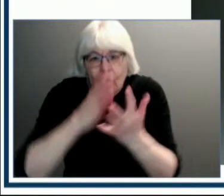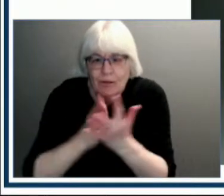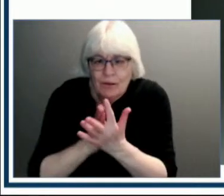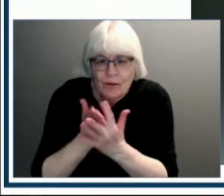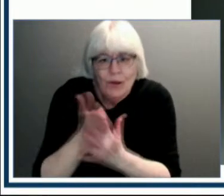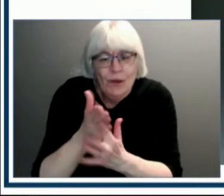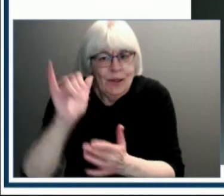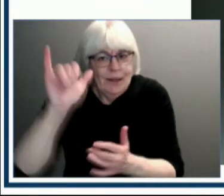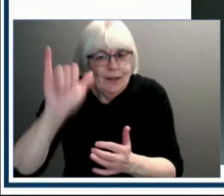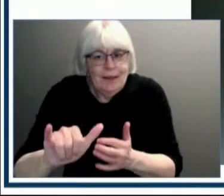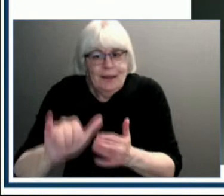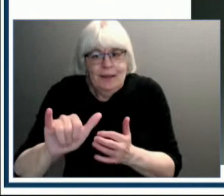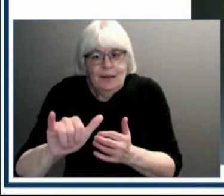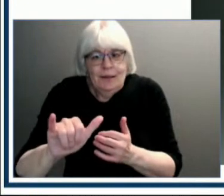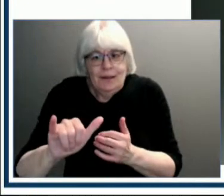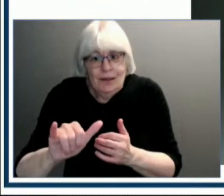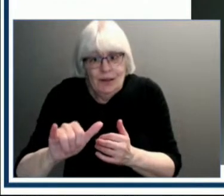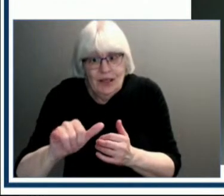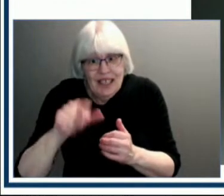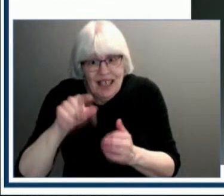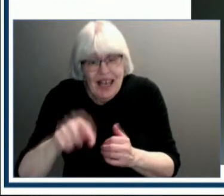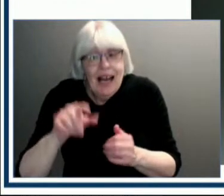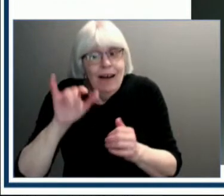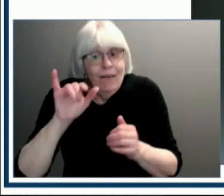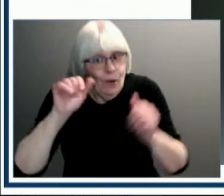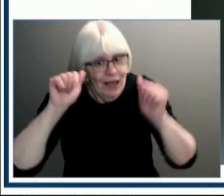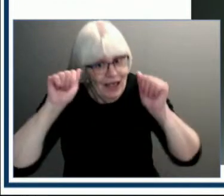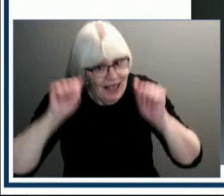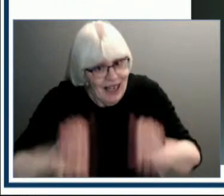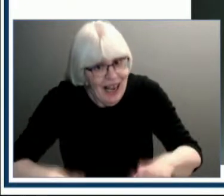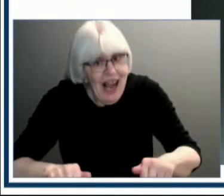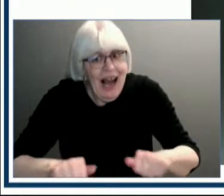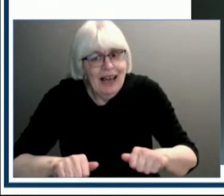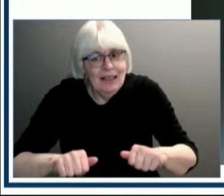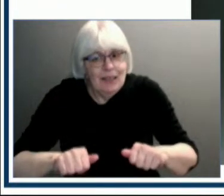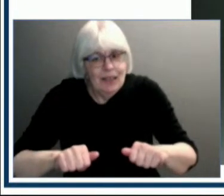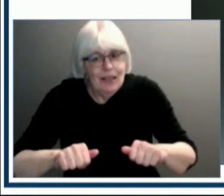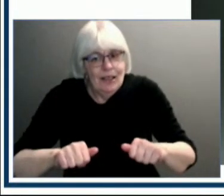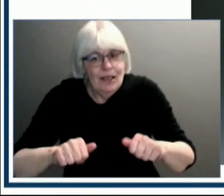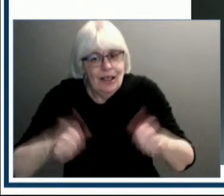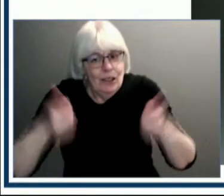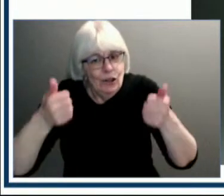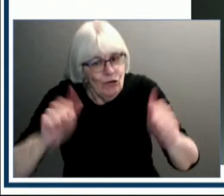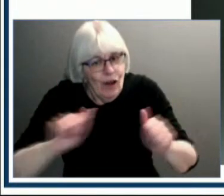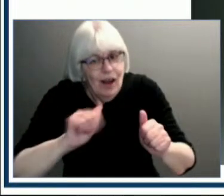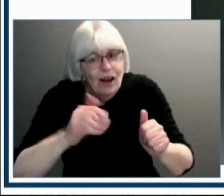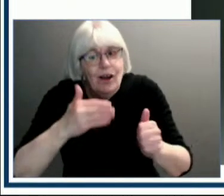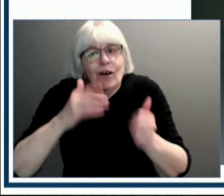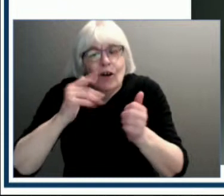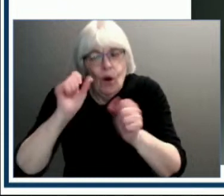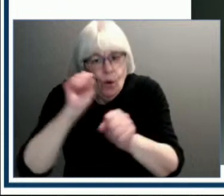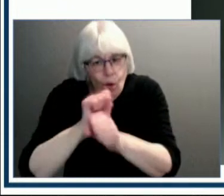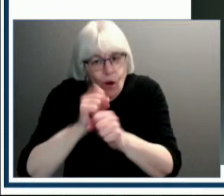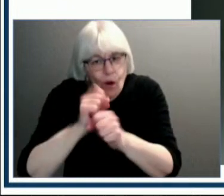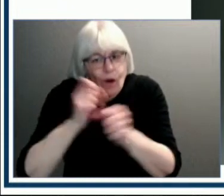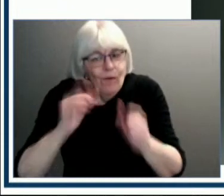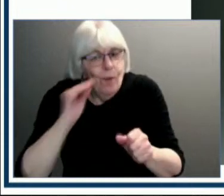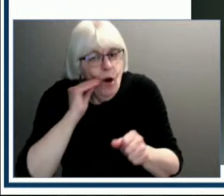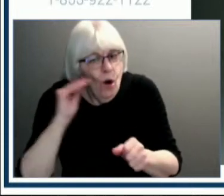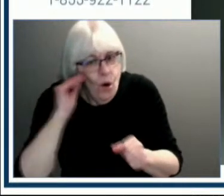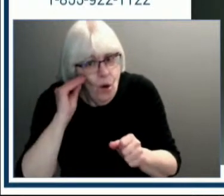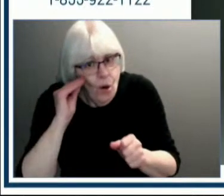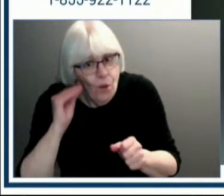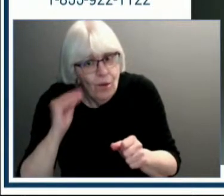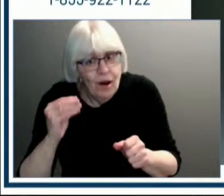wherever possible that people work from home. So I would expect that there's an onus on employers to step up